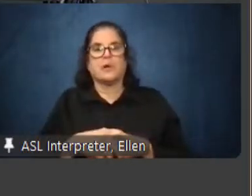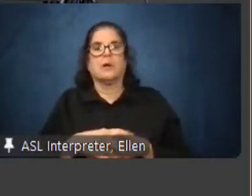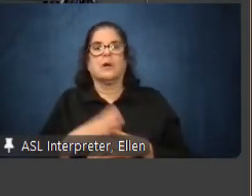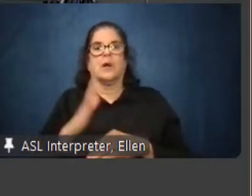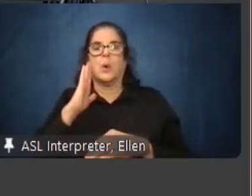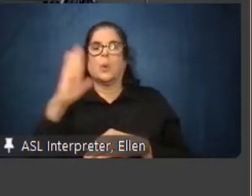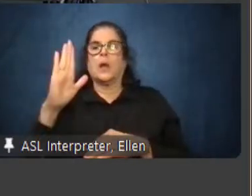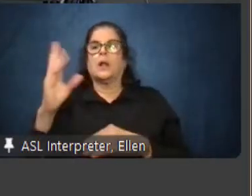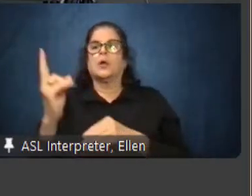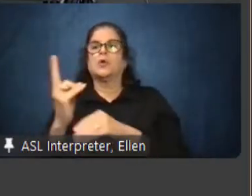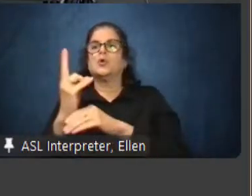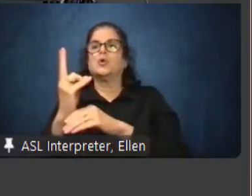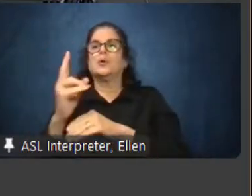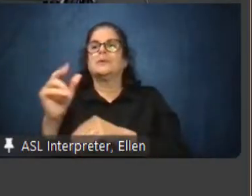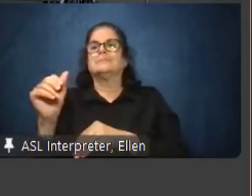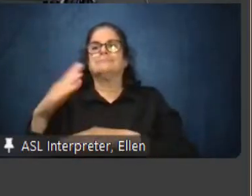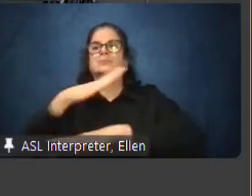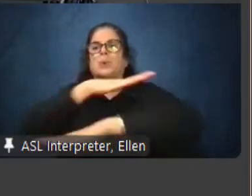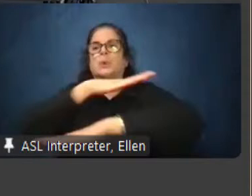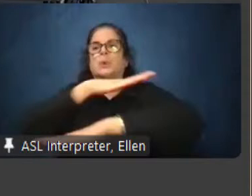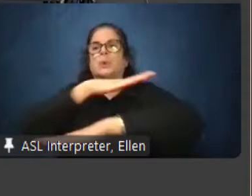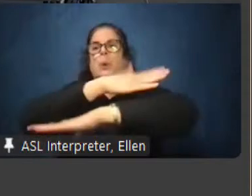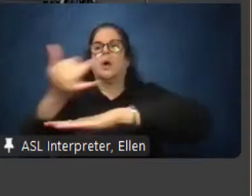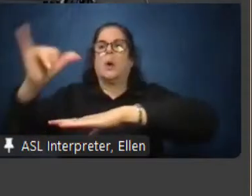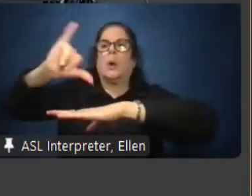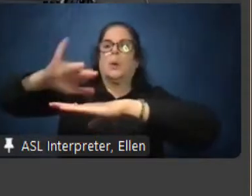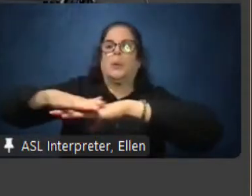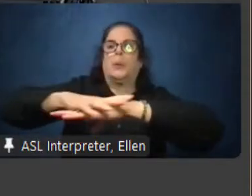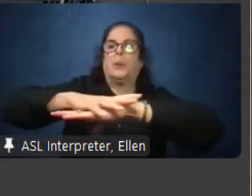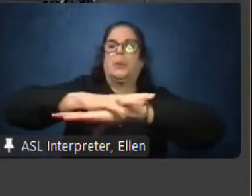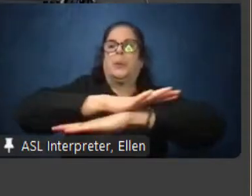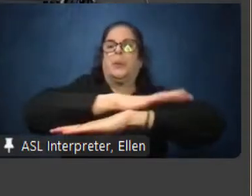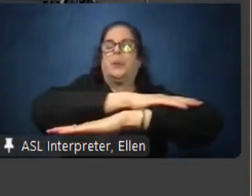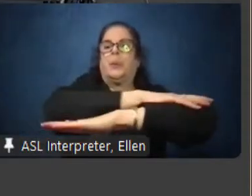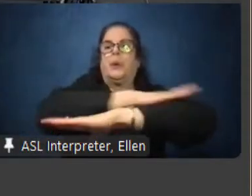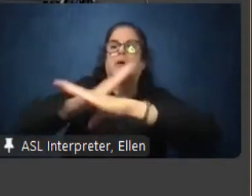anti-graffiti sealant, and then they put in the blue tactile edge.